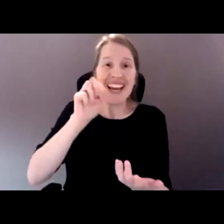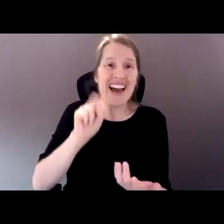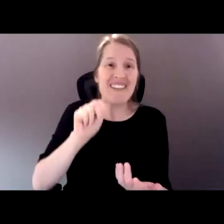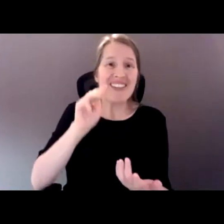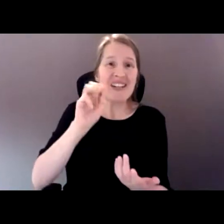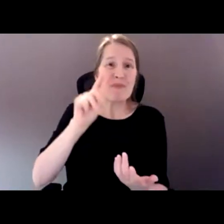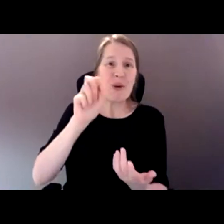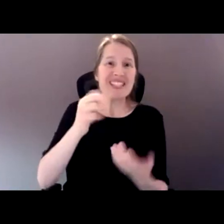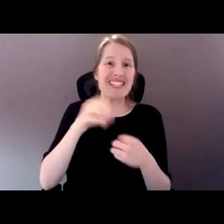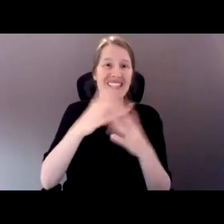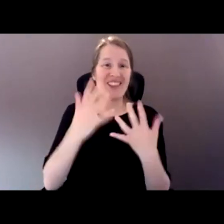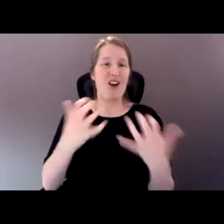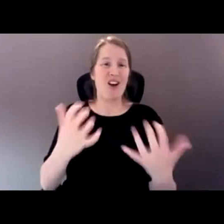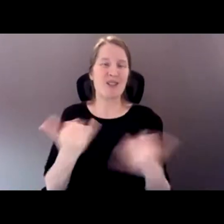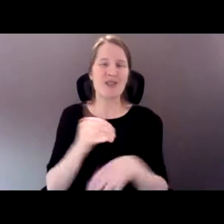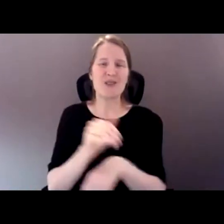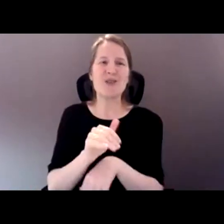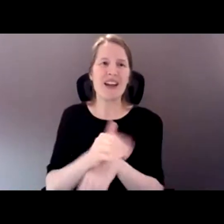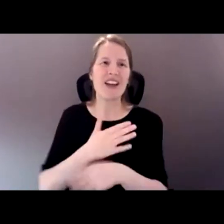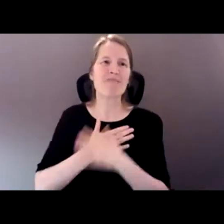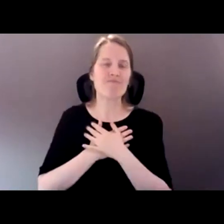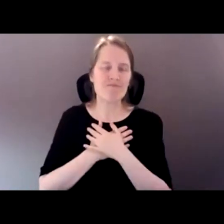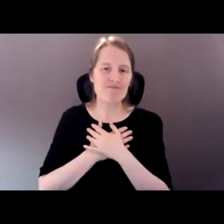audience. And we share with you